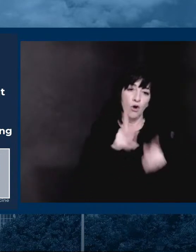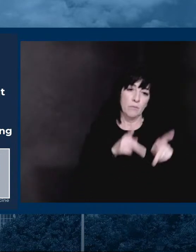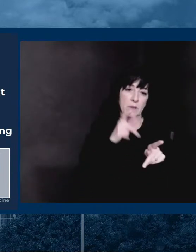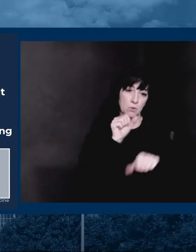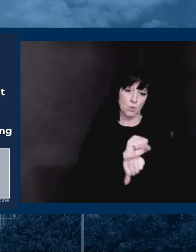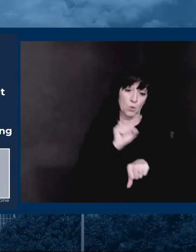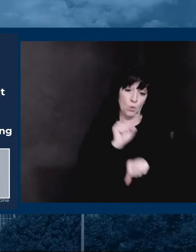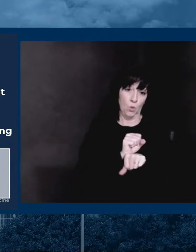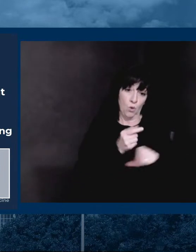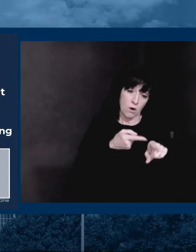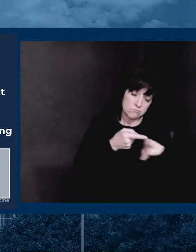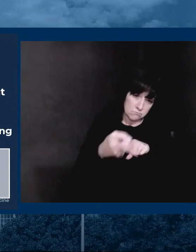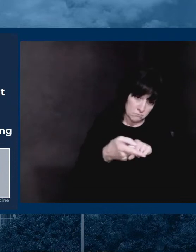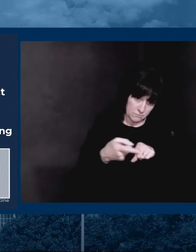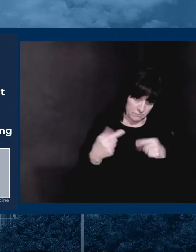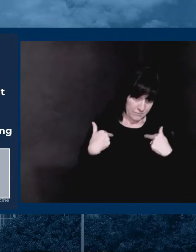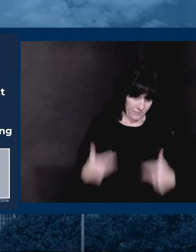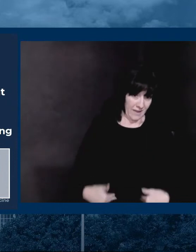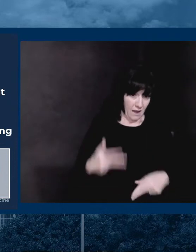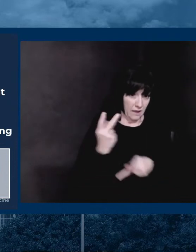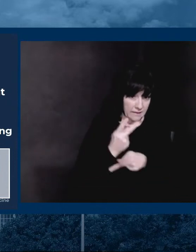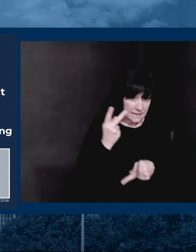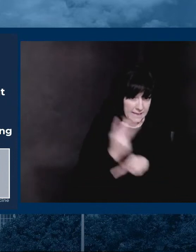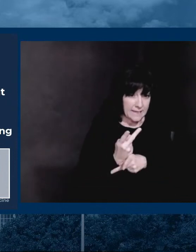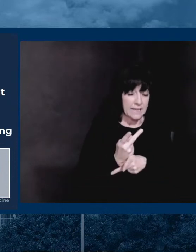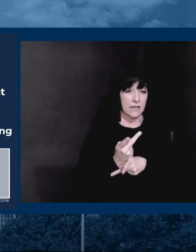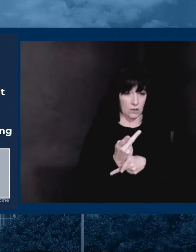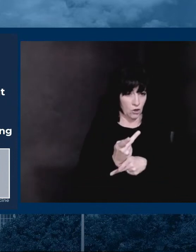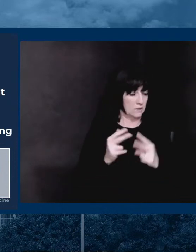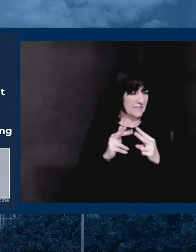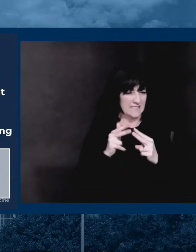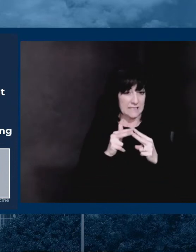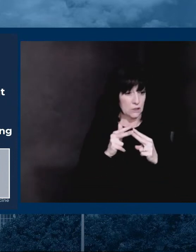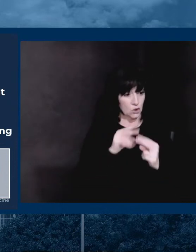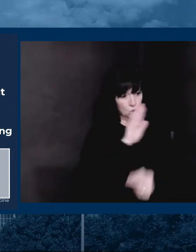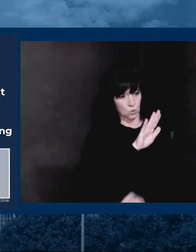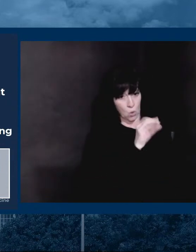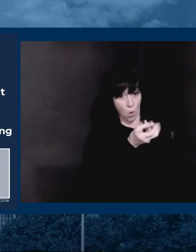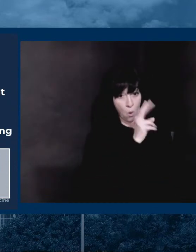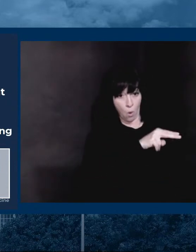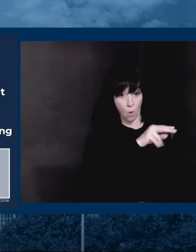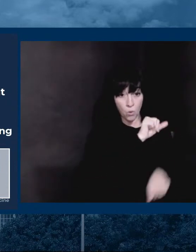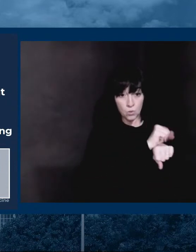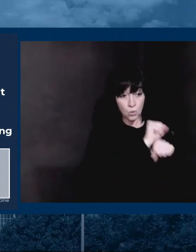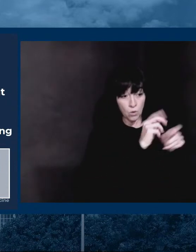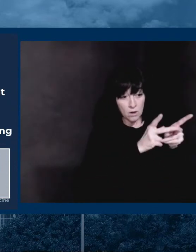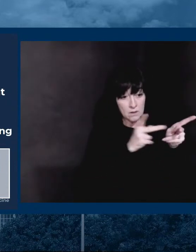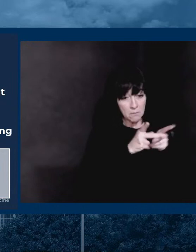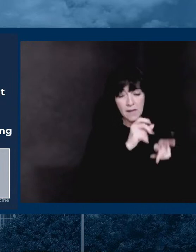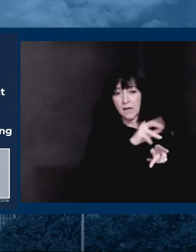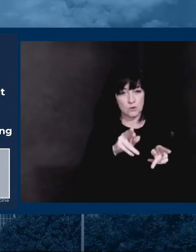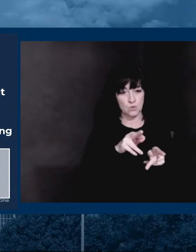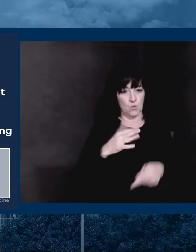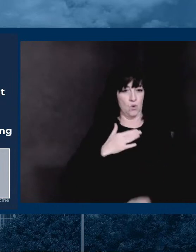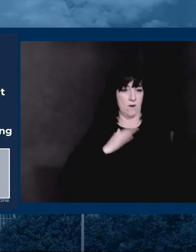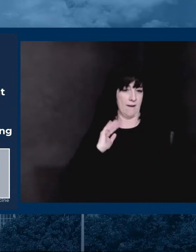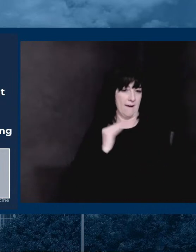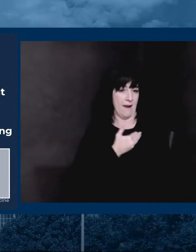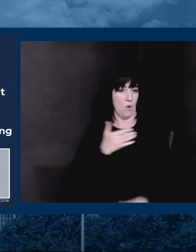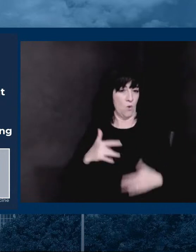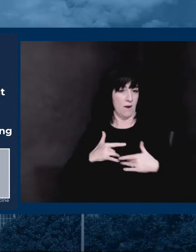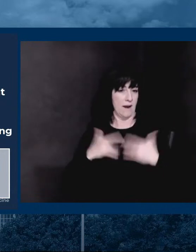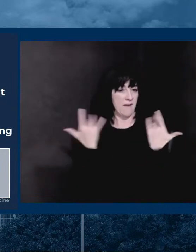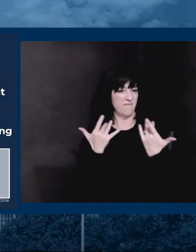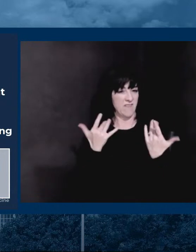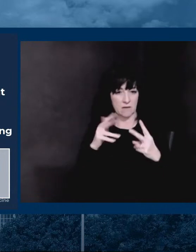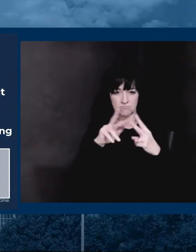either if not through their health system or other activities, to get vaccinated at one of these events. We also really want to